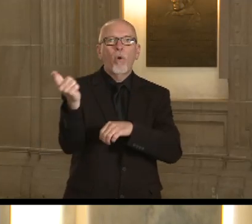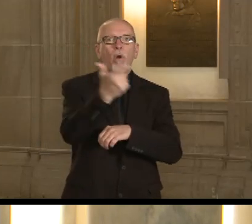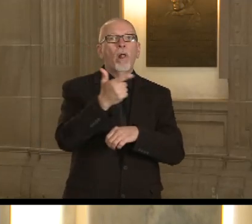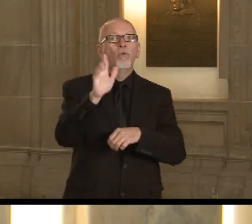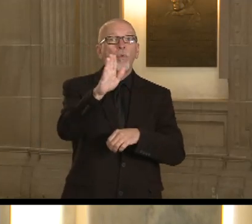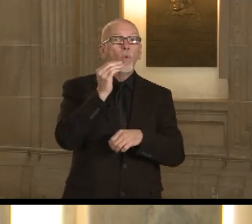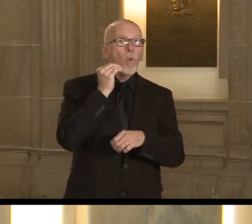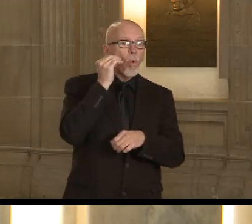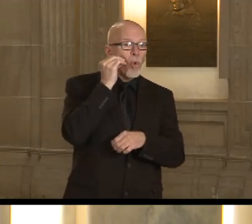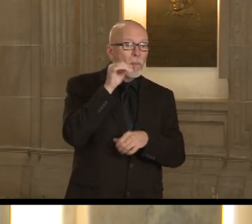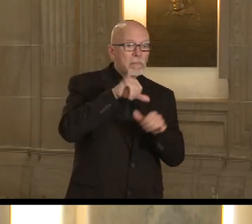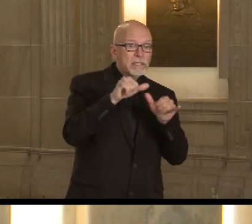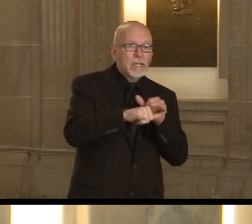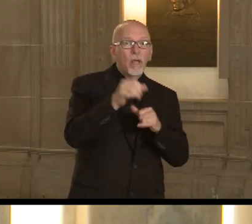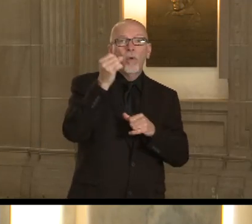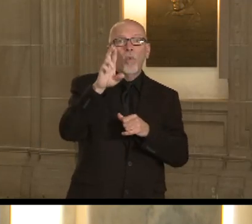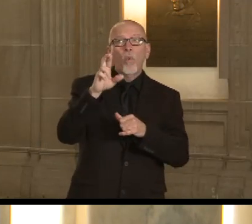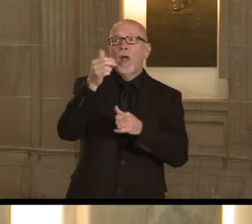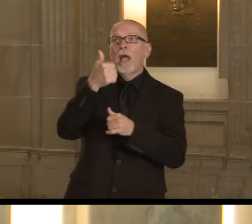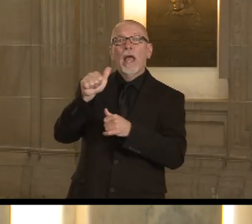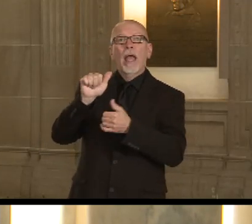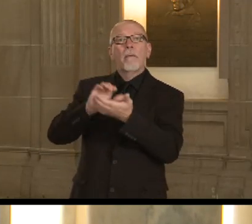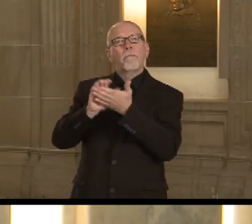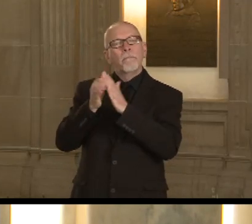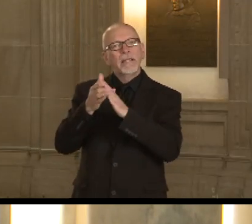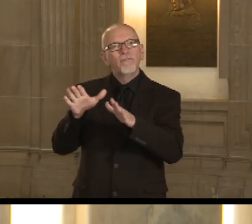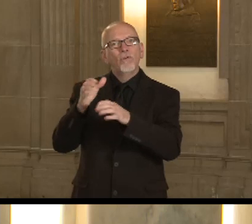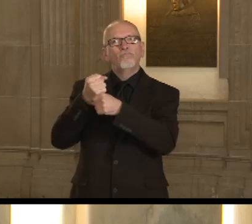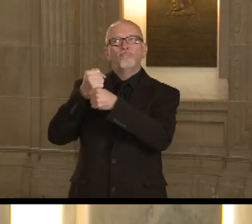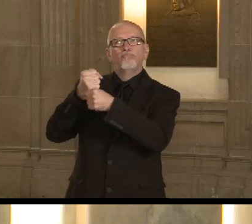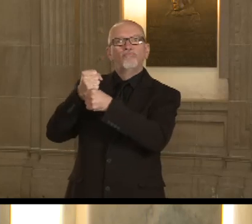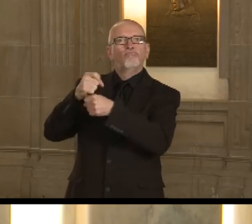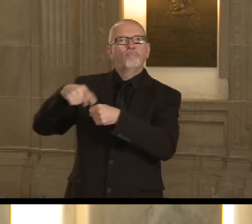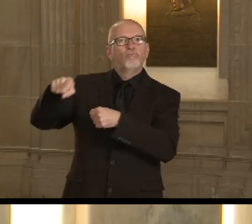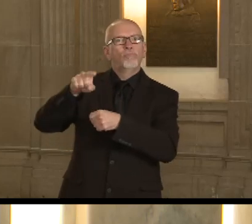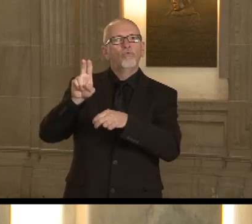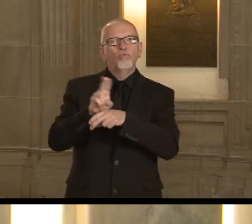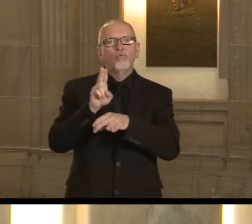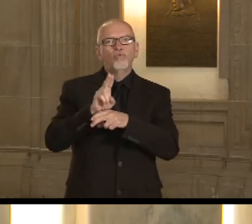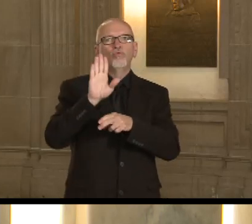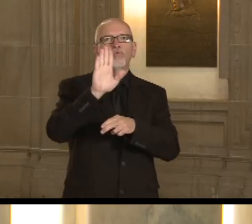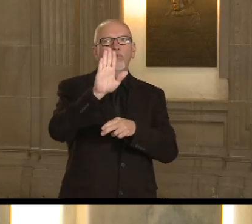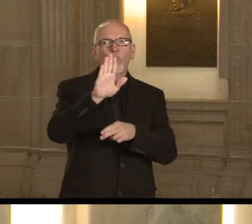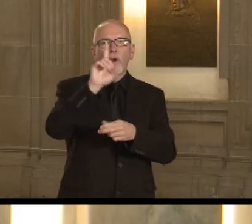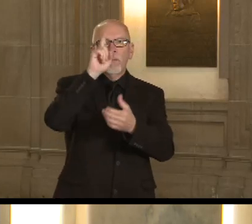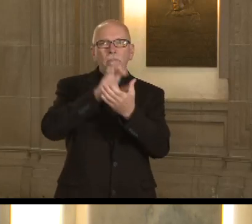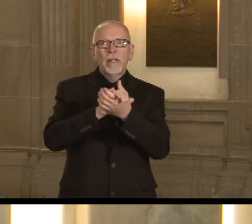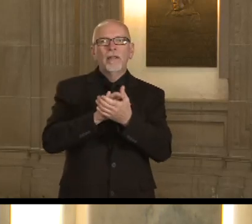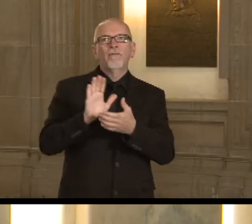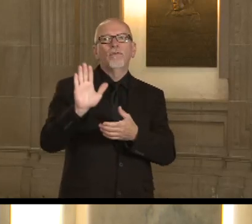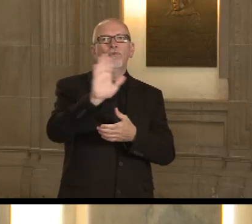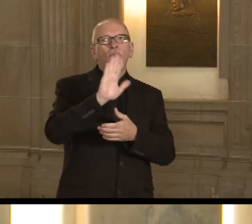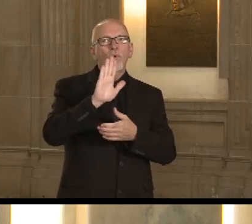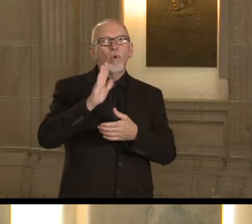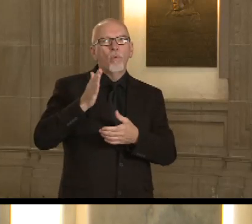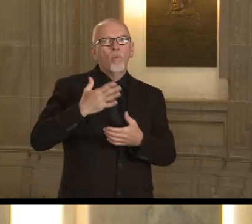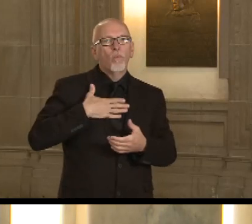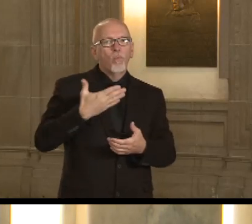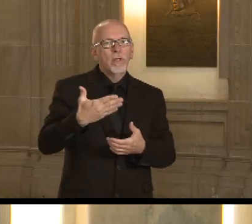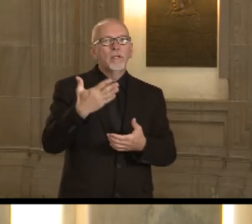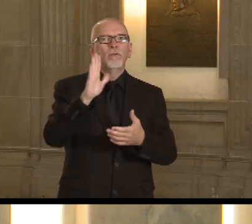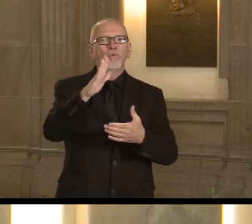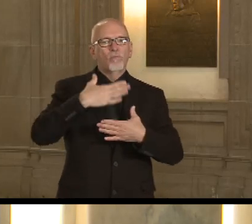home or at a peaceful demonstration, to use your breath, your will, in efforts